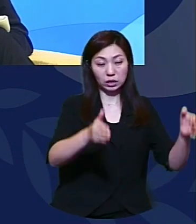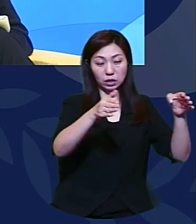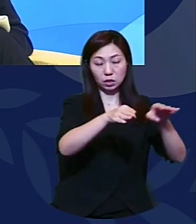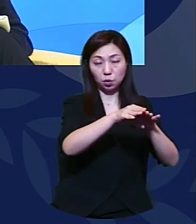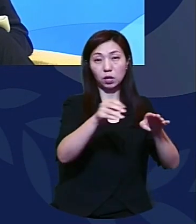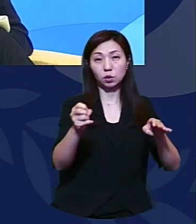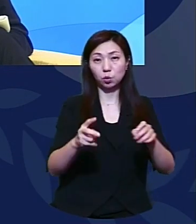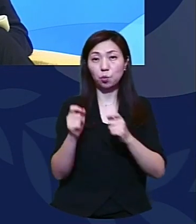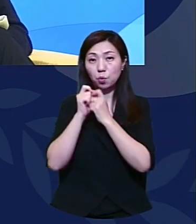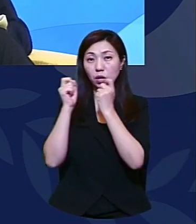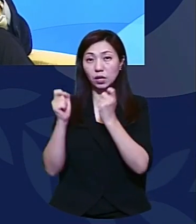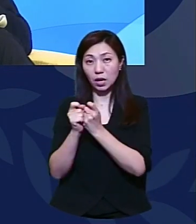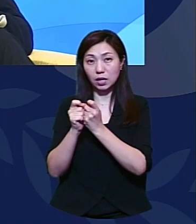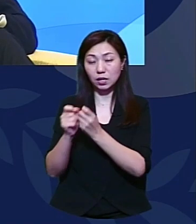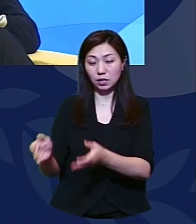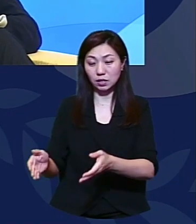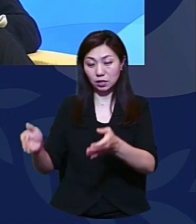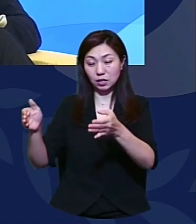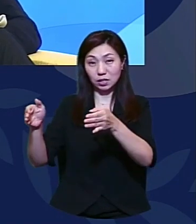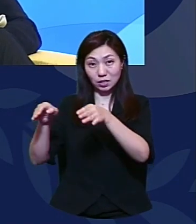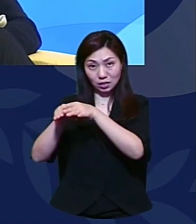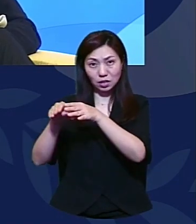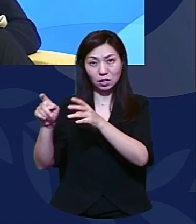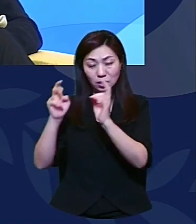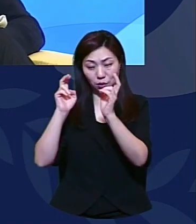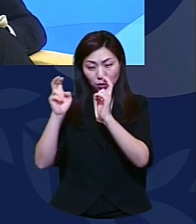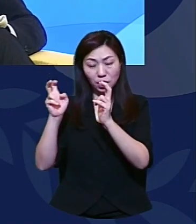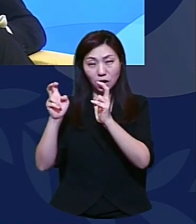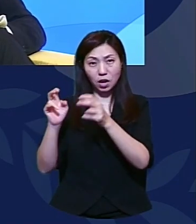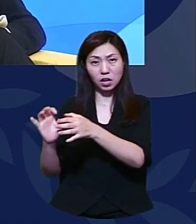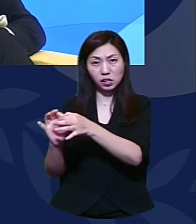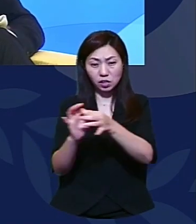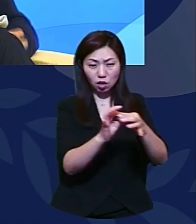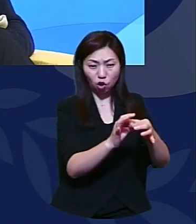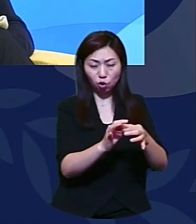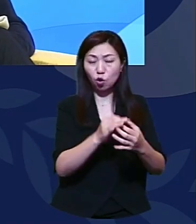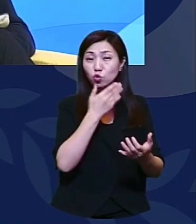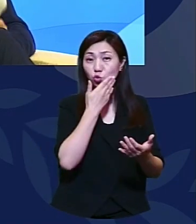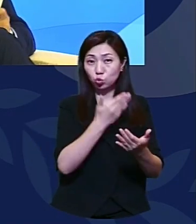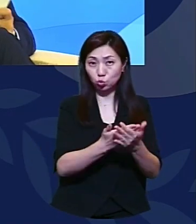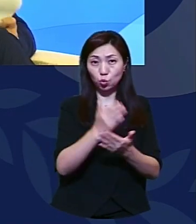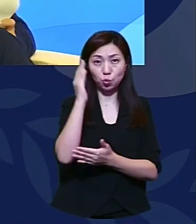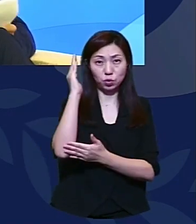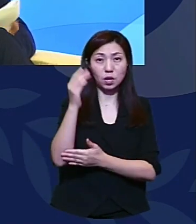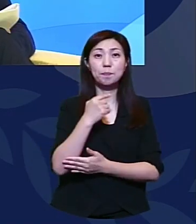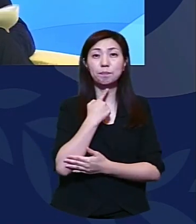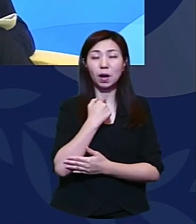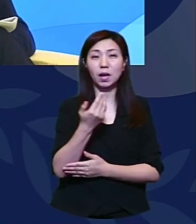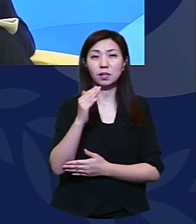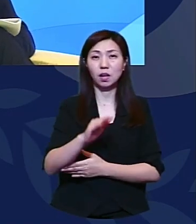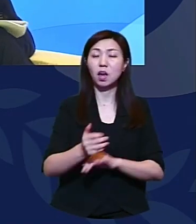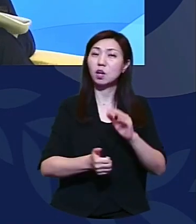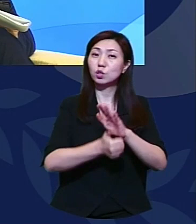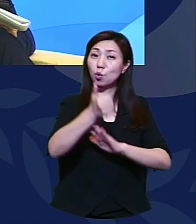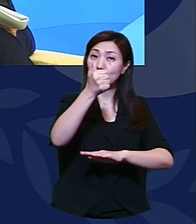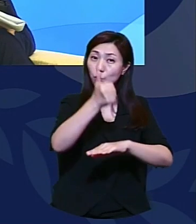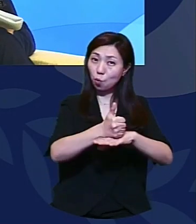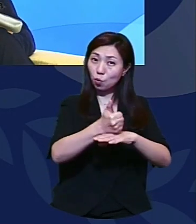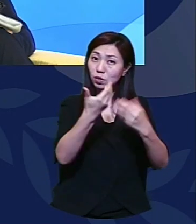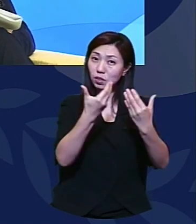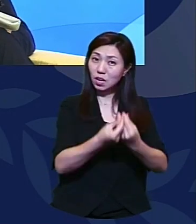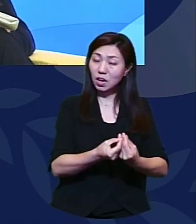Do you have any good examples of the successful program that have been implemented probably in